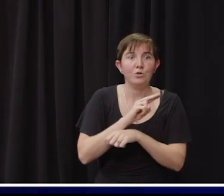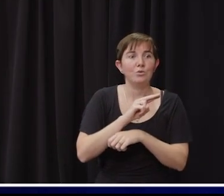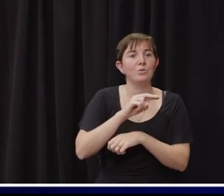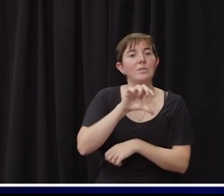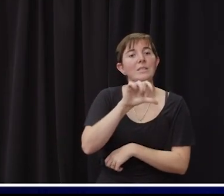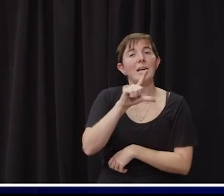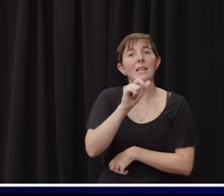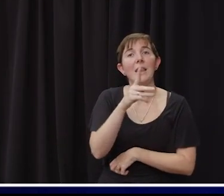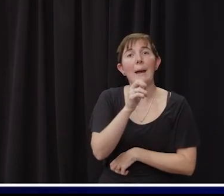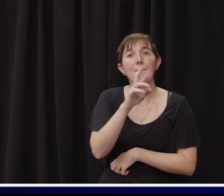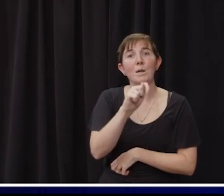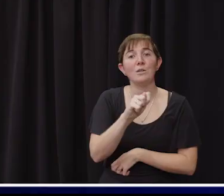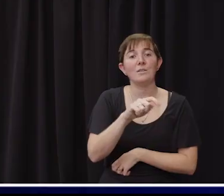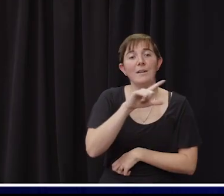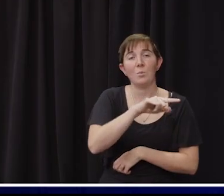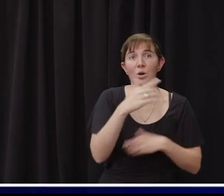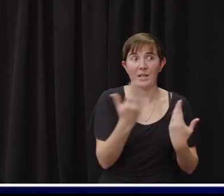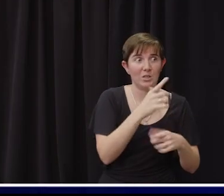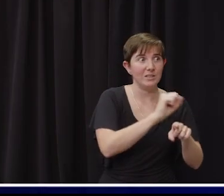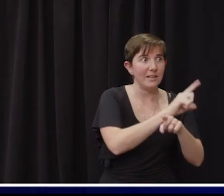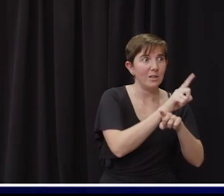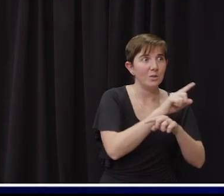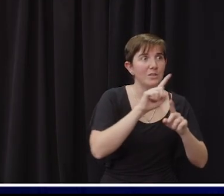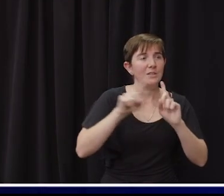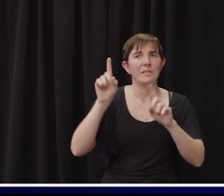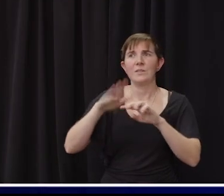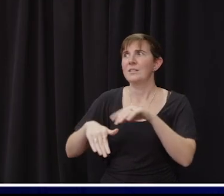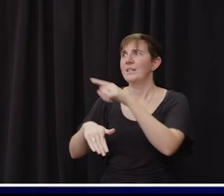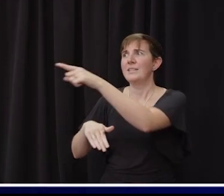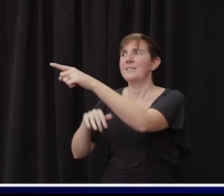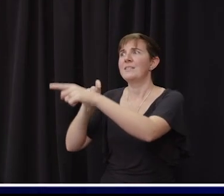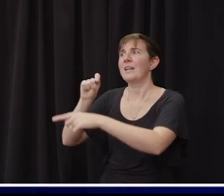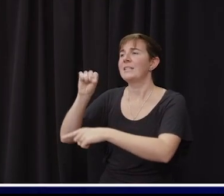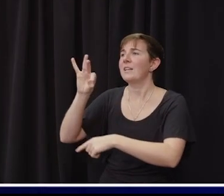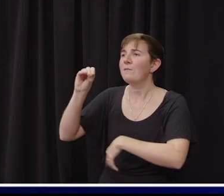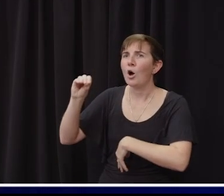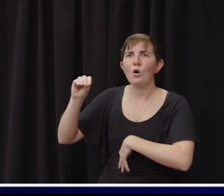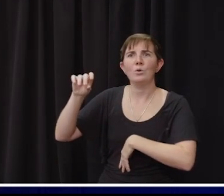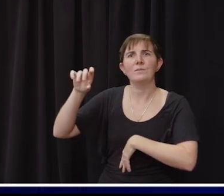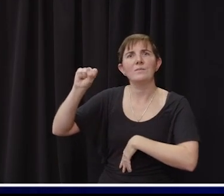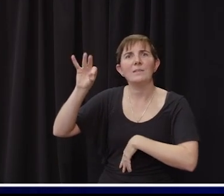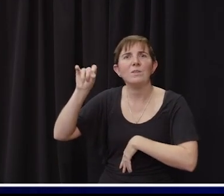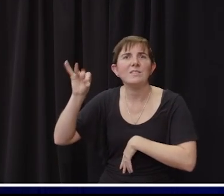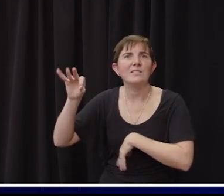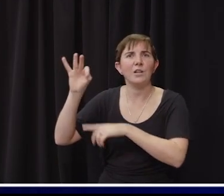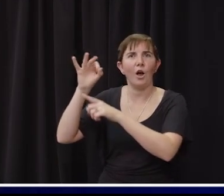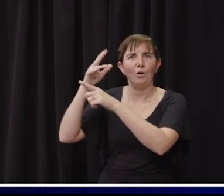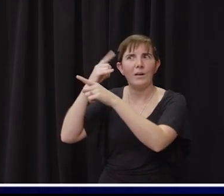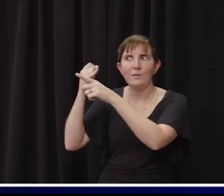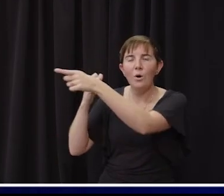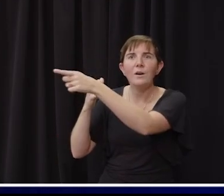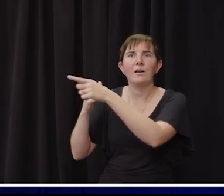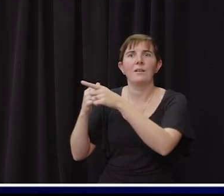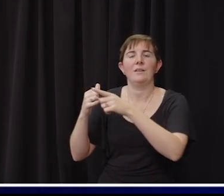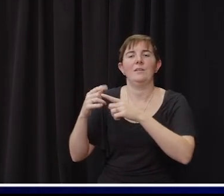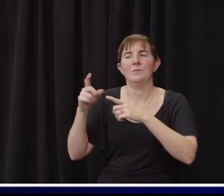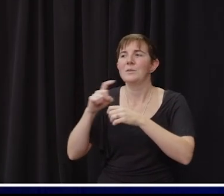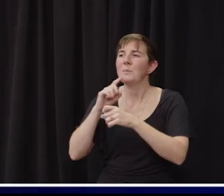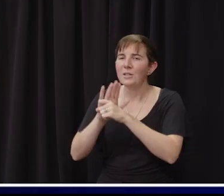St. Louis are different than the people that use SFO in San Francisco. And so we want to make sure that we